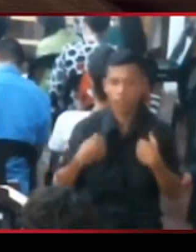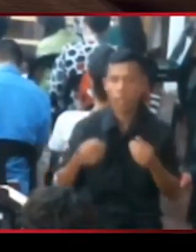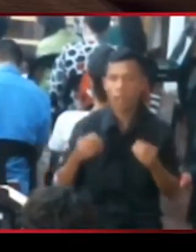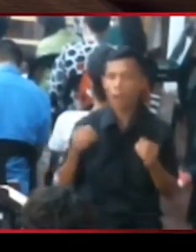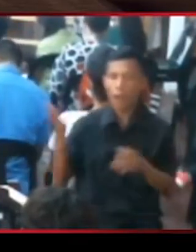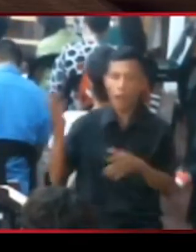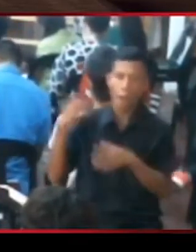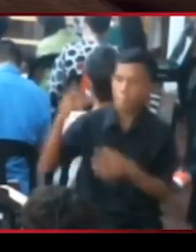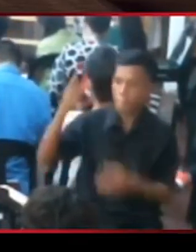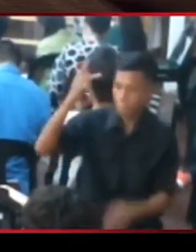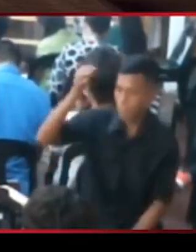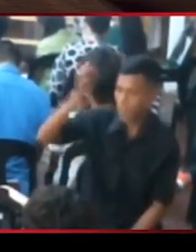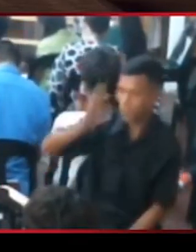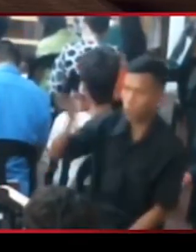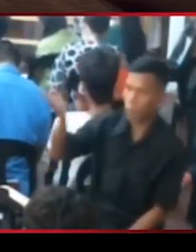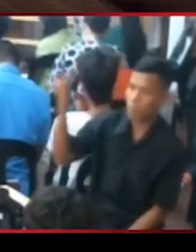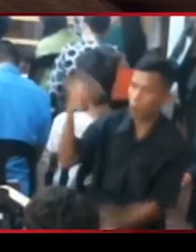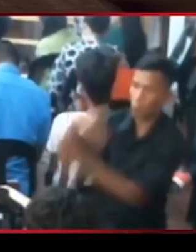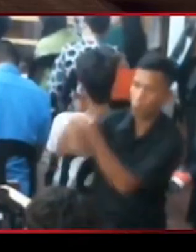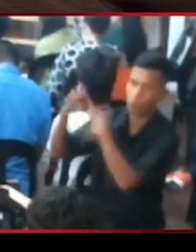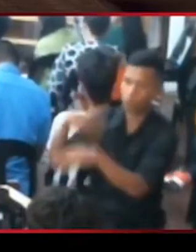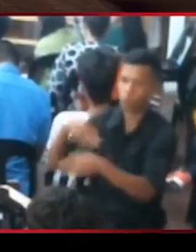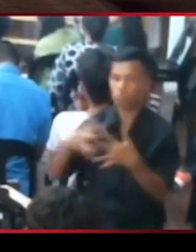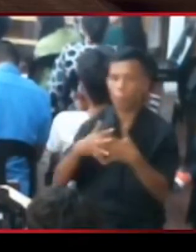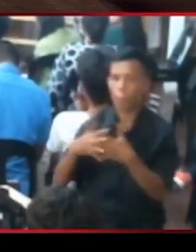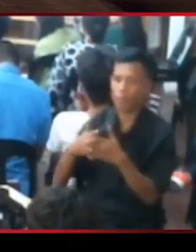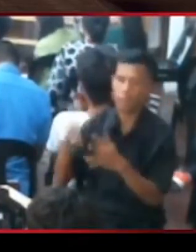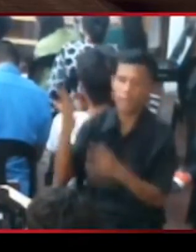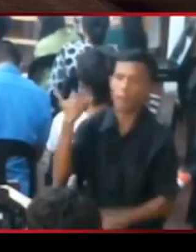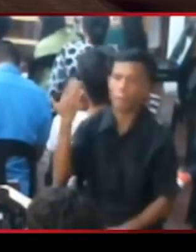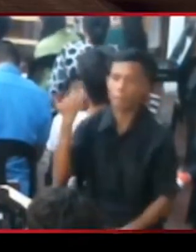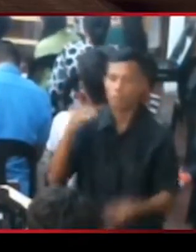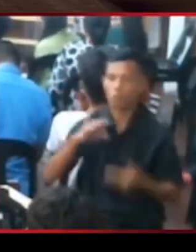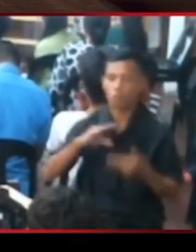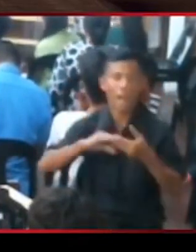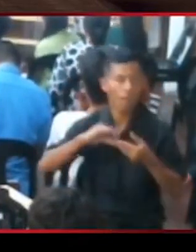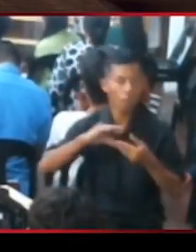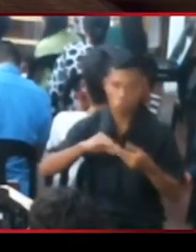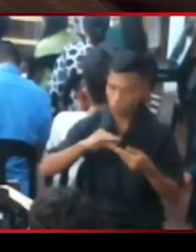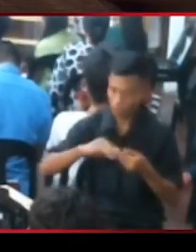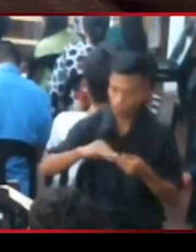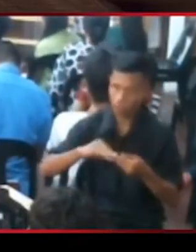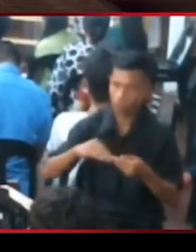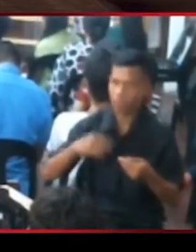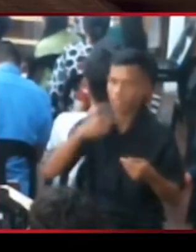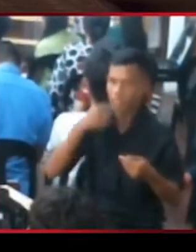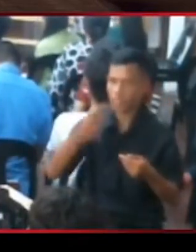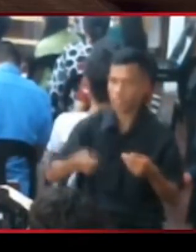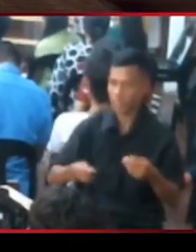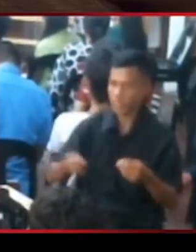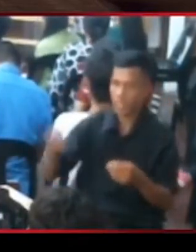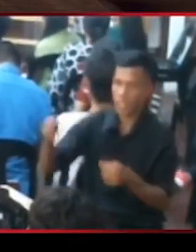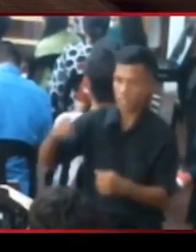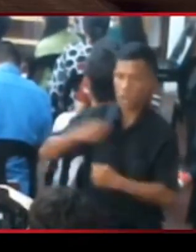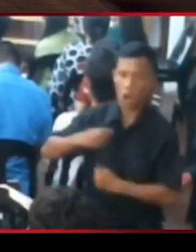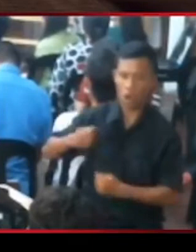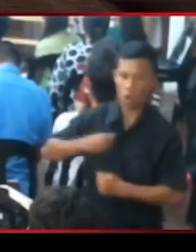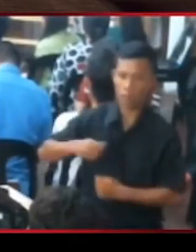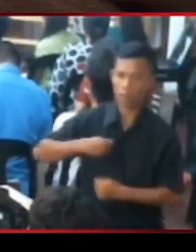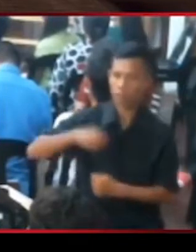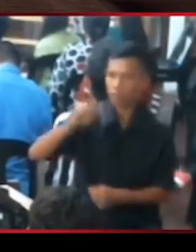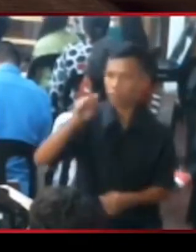pastor passed away some years ago, and he was telling me a story that when he was in the Army, he was a